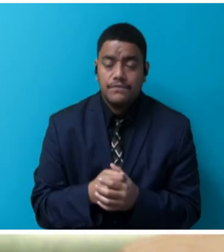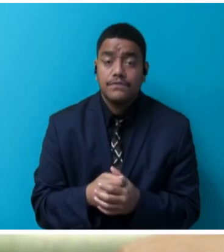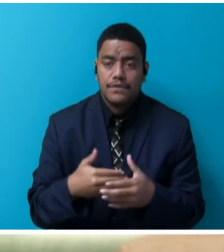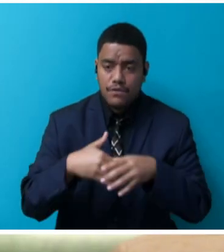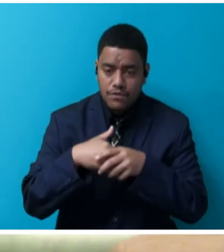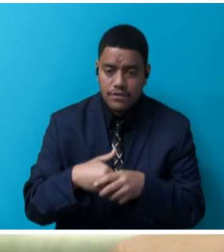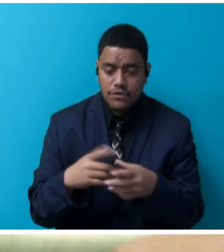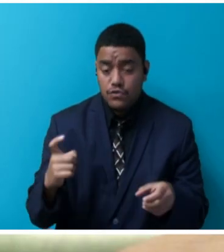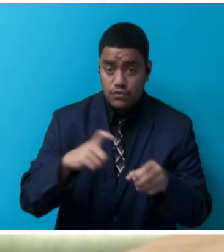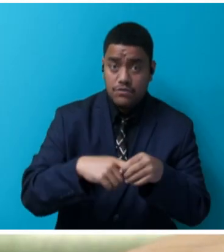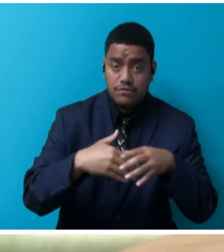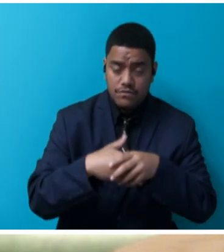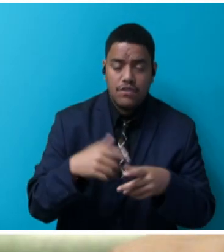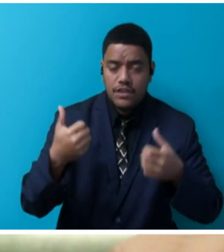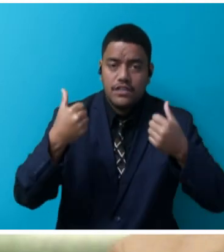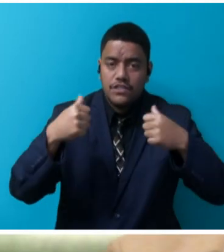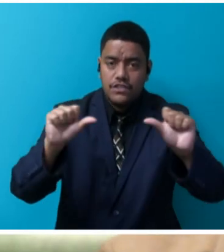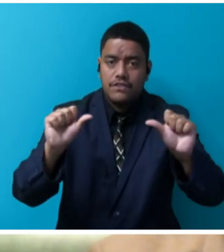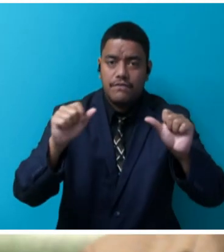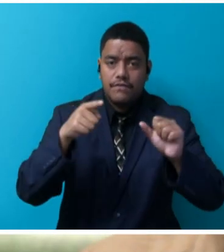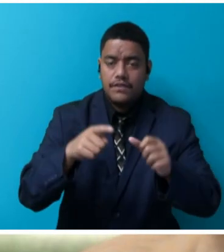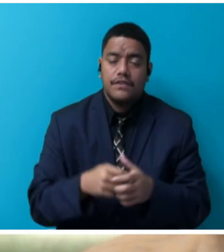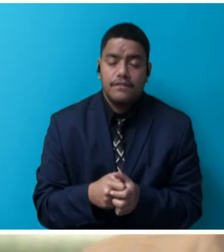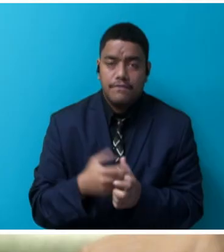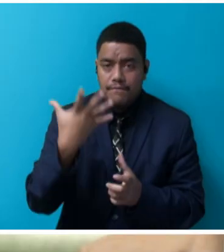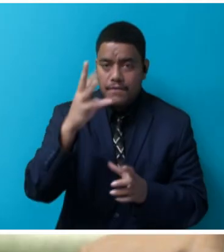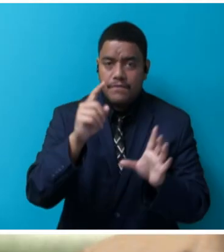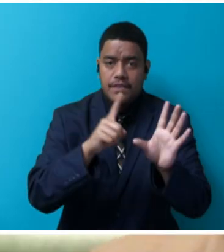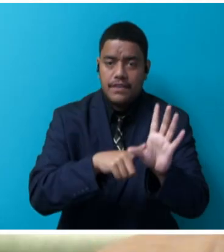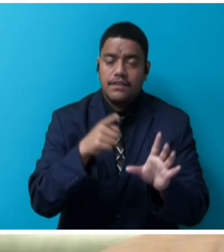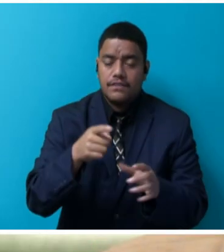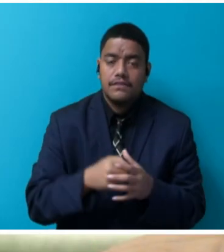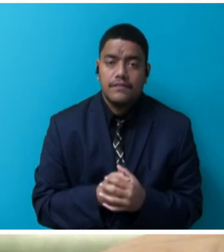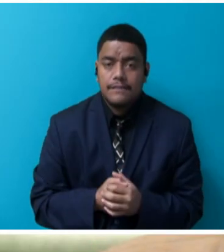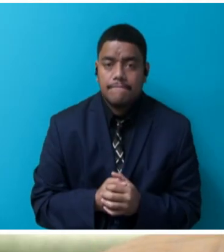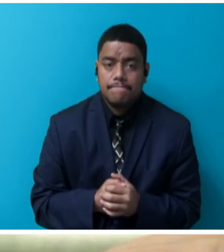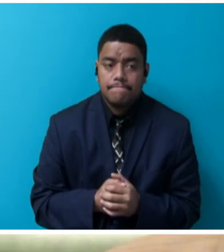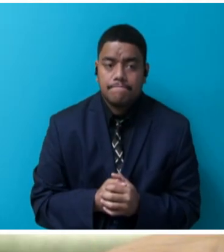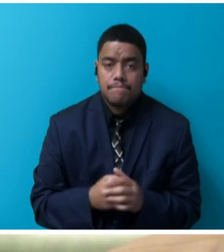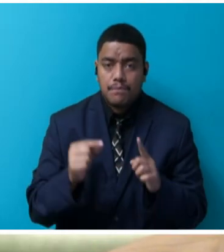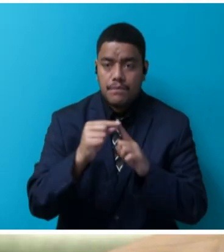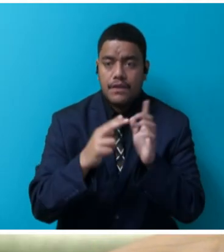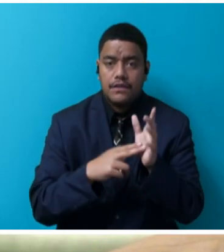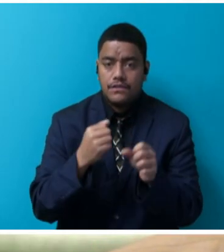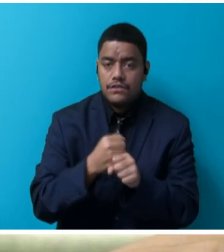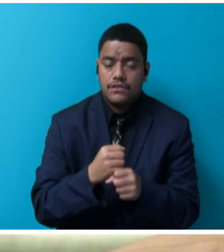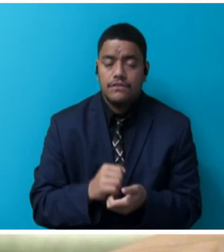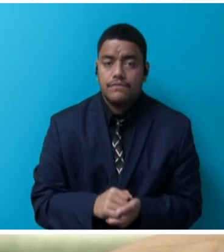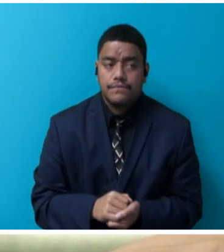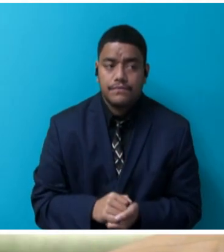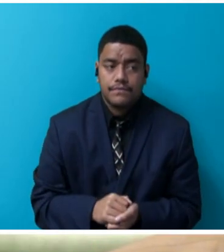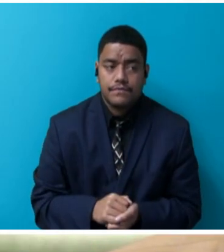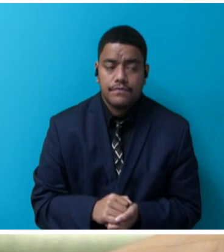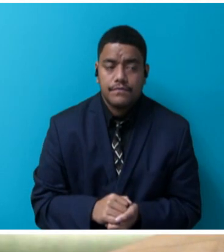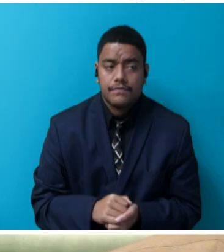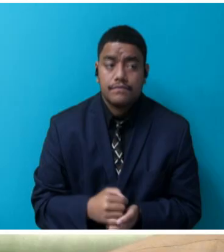them on achieving such a milestone event. In terms of, secondly, Honorable Speaker,